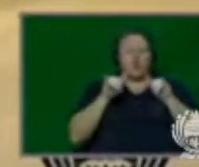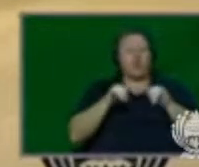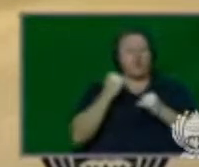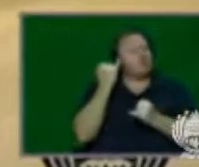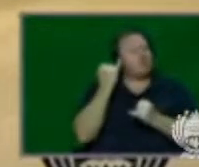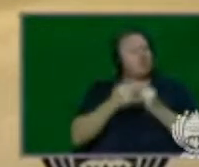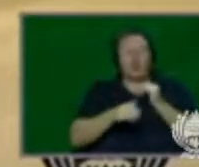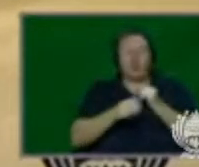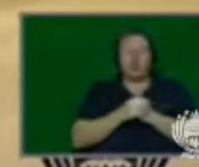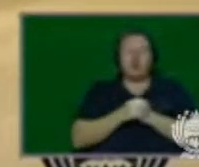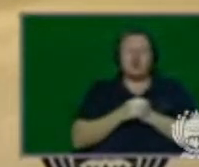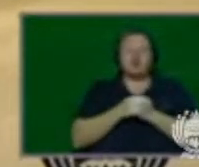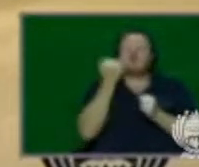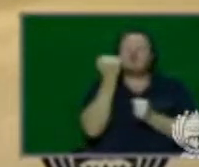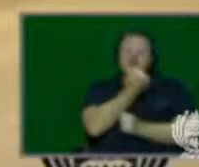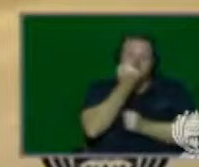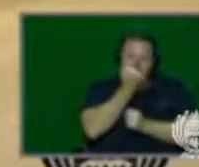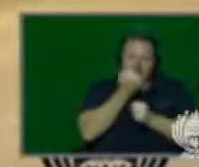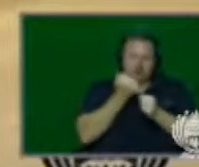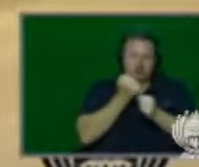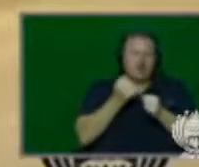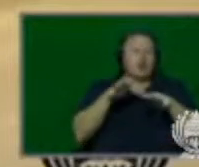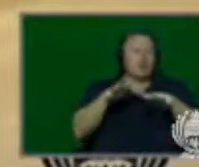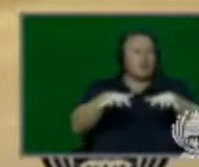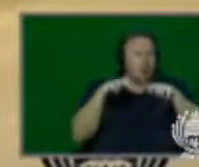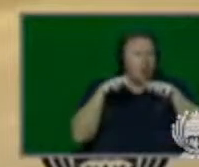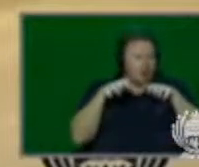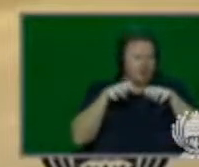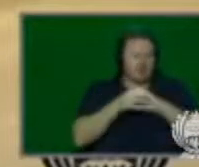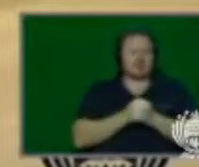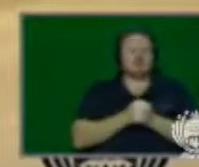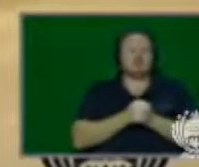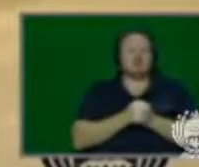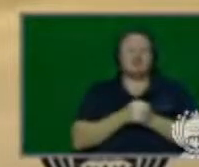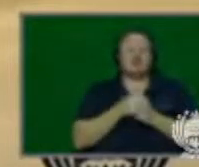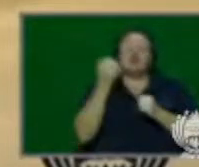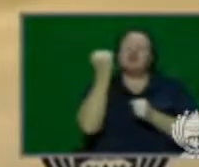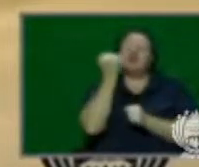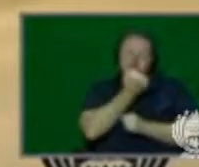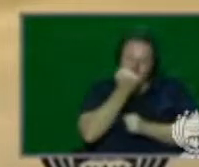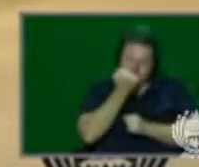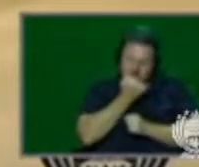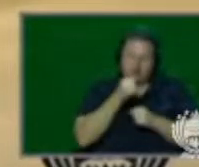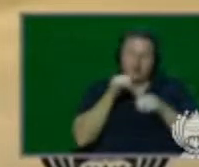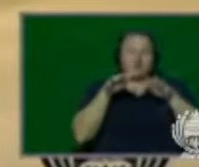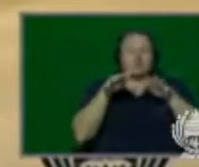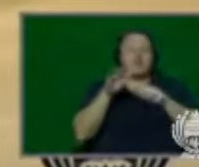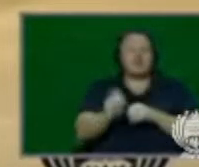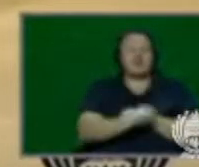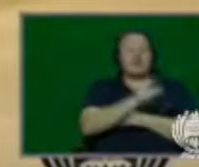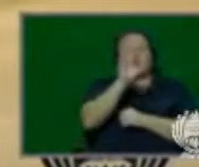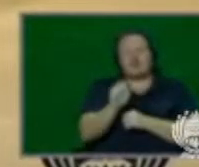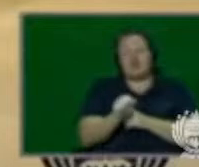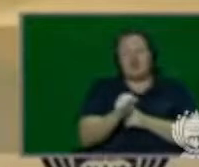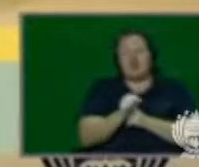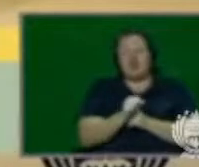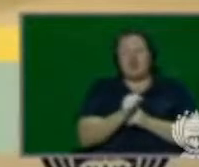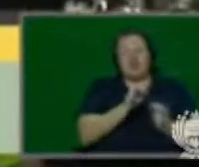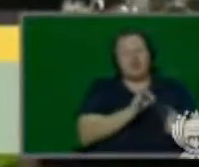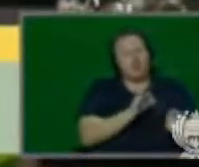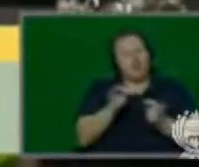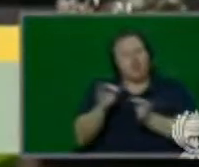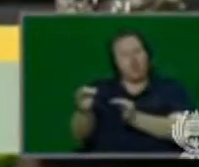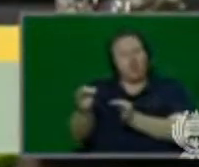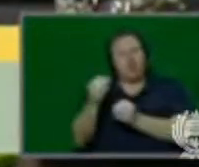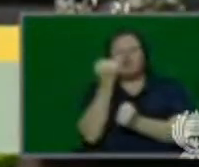this Parliament an apology. And we owe the people of South Africa an apology. No doubt about